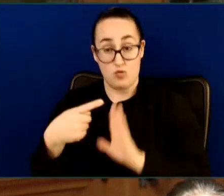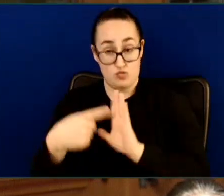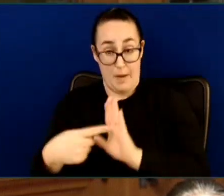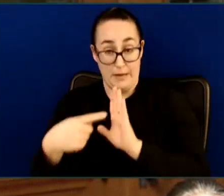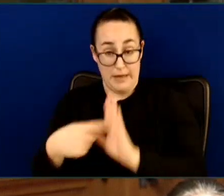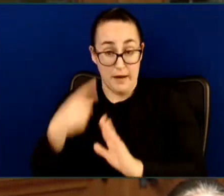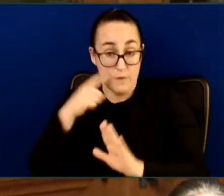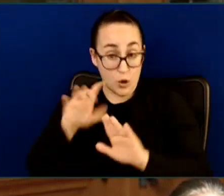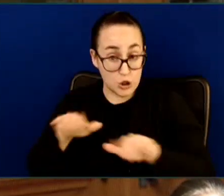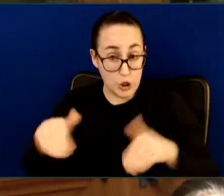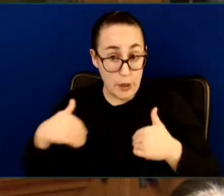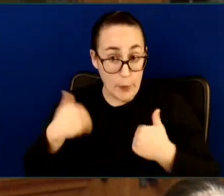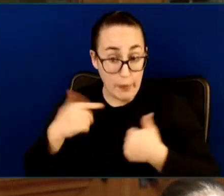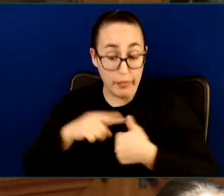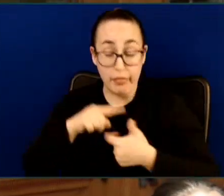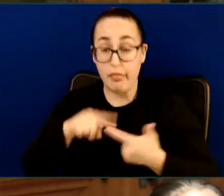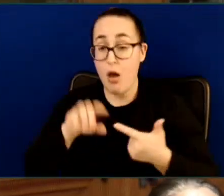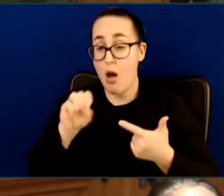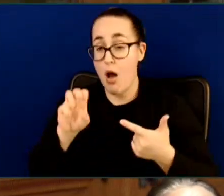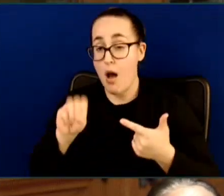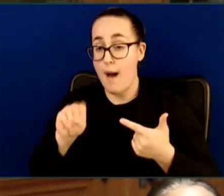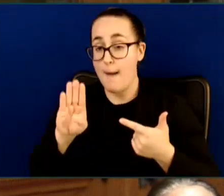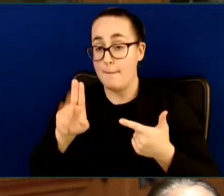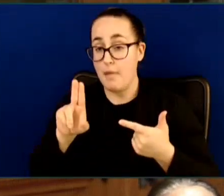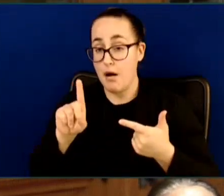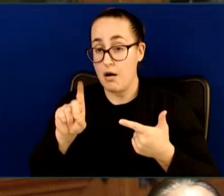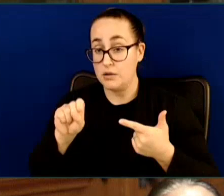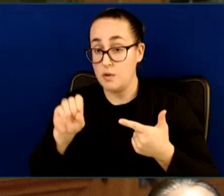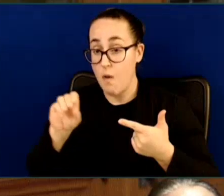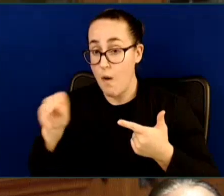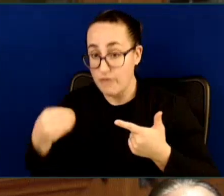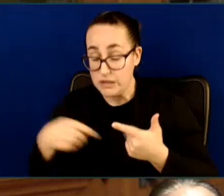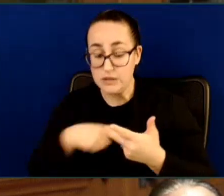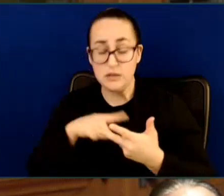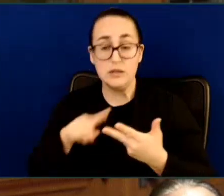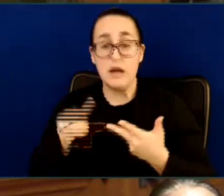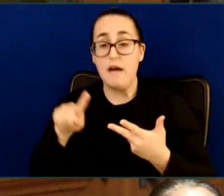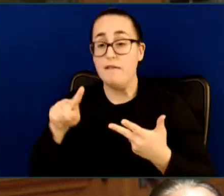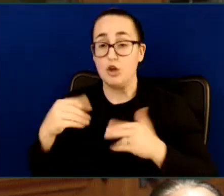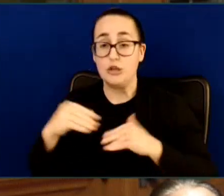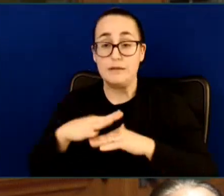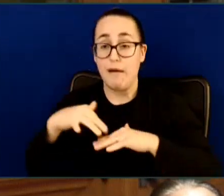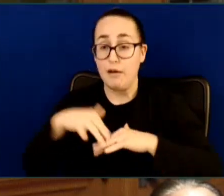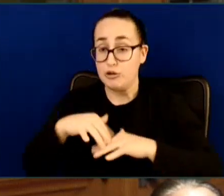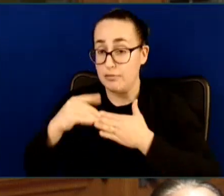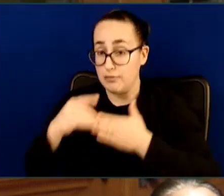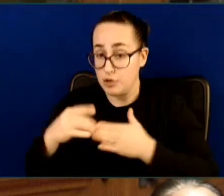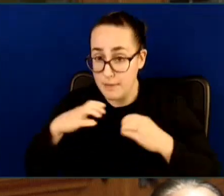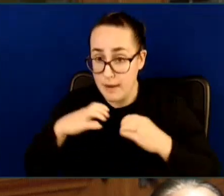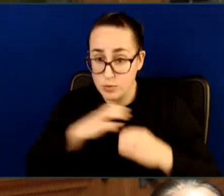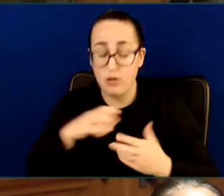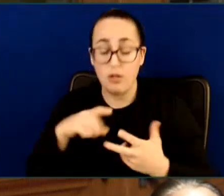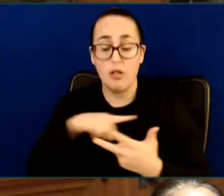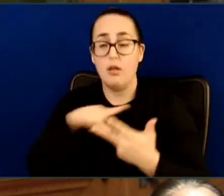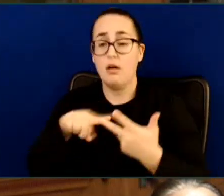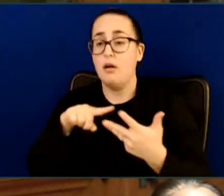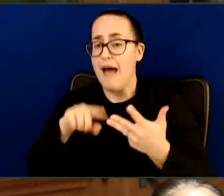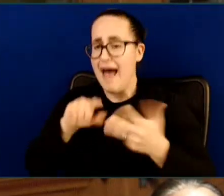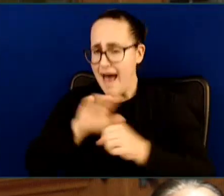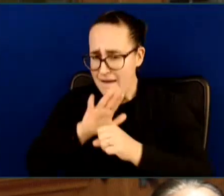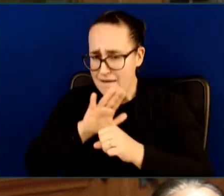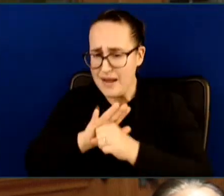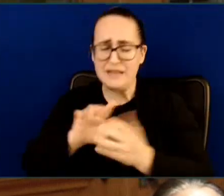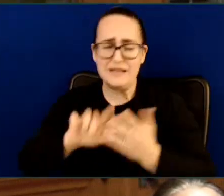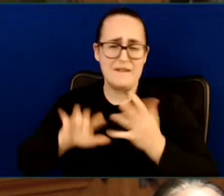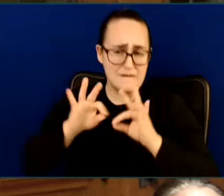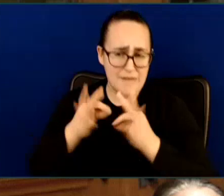Office, First Nations Leadership Council, Union of BC Indian Chiefs, advocates, families, youth